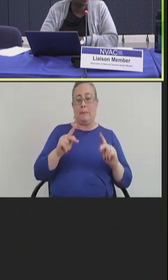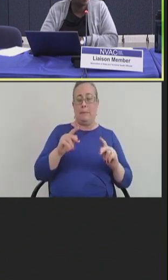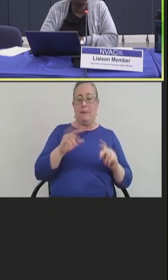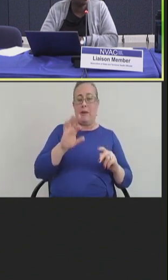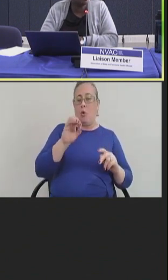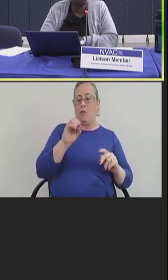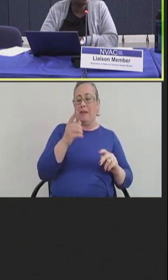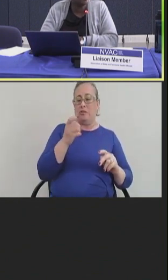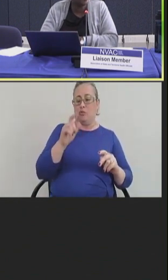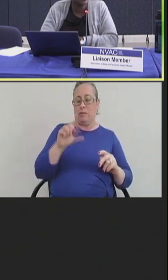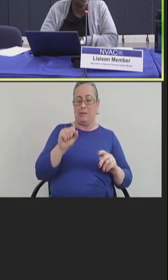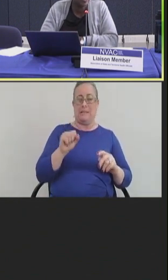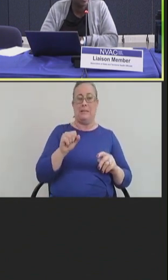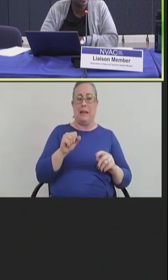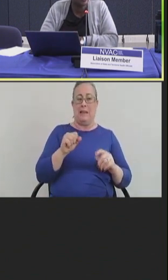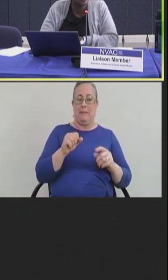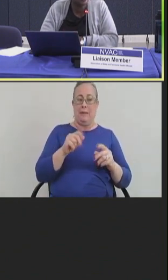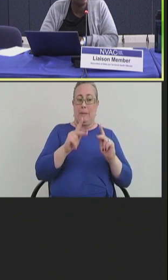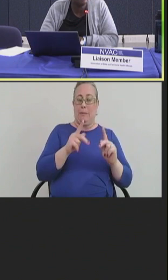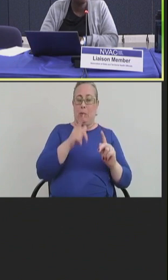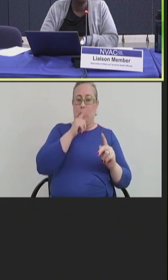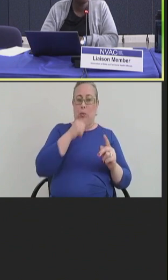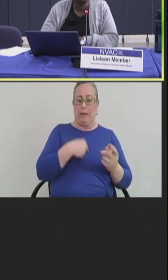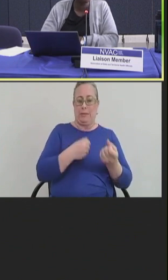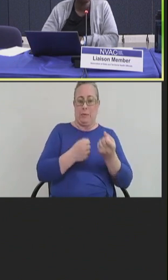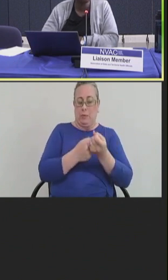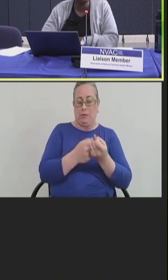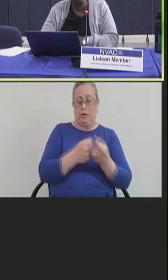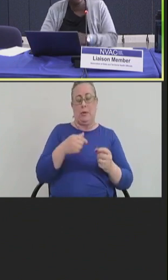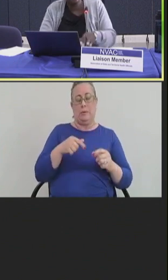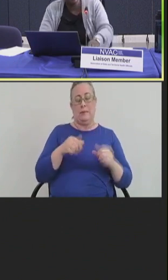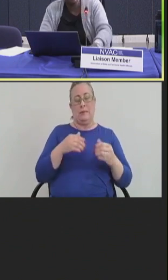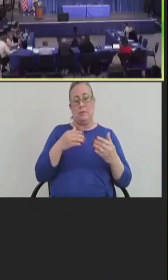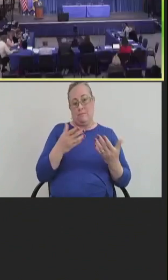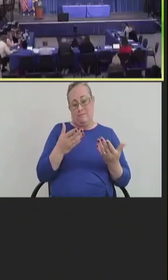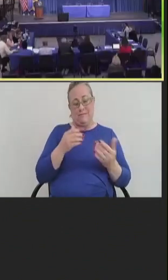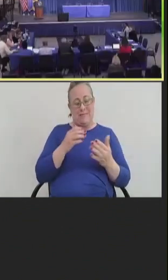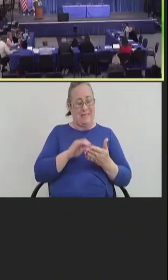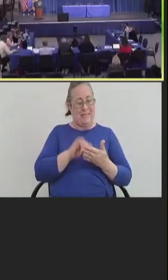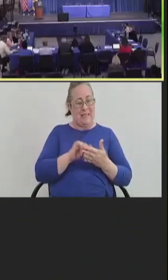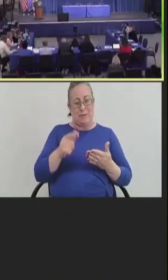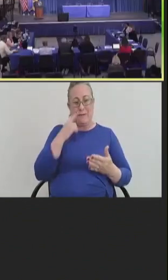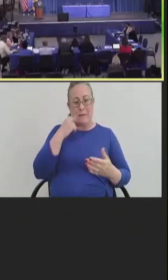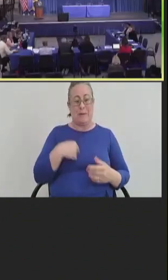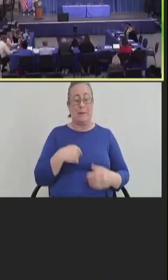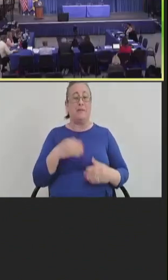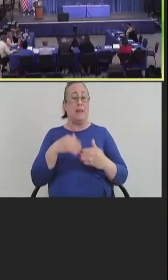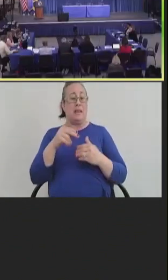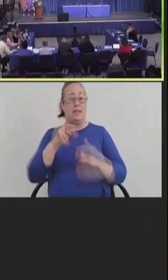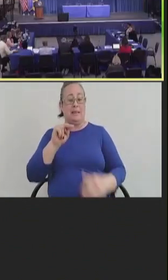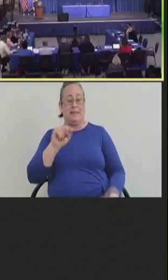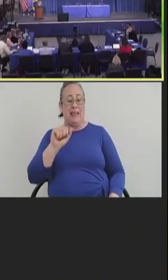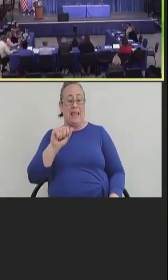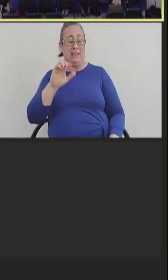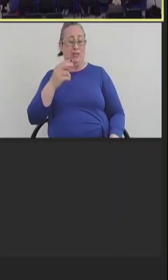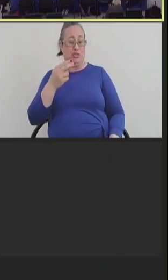forward. So I think that's it for me. Thank you, Erica. Next for NACHO, Judy Schley.